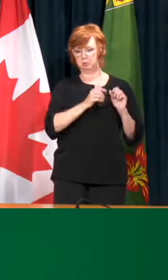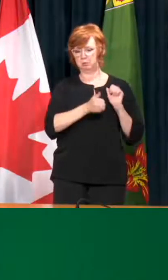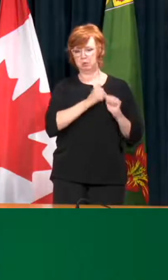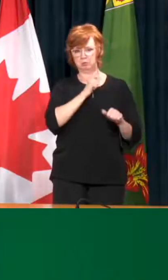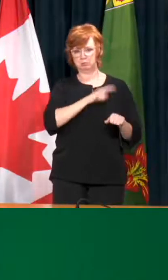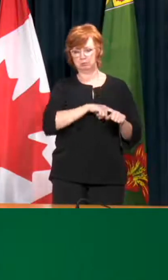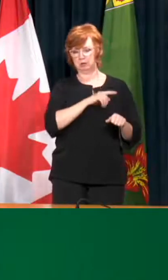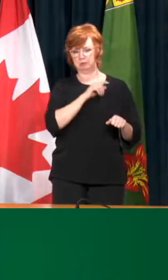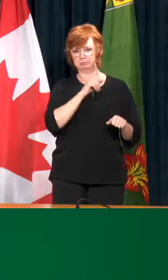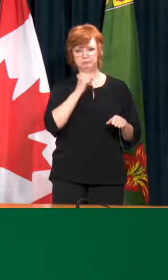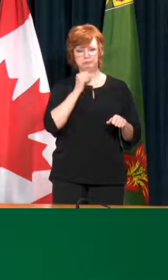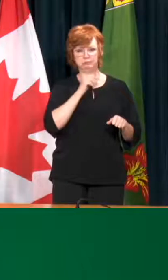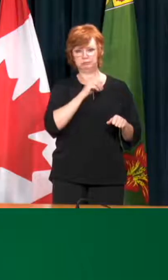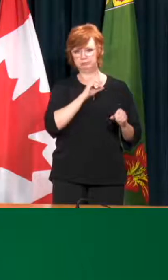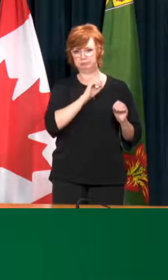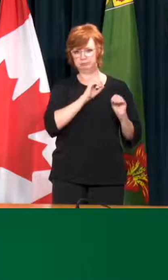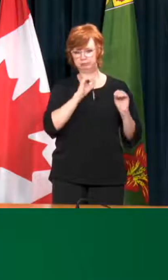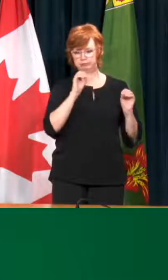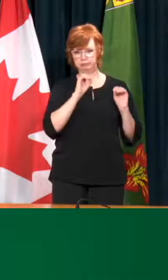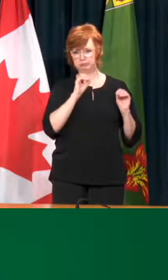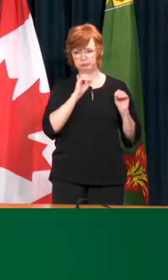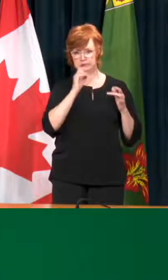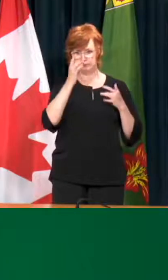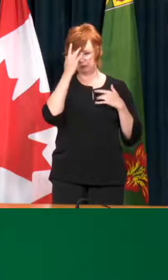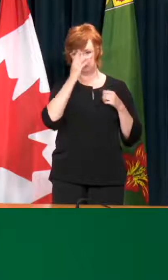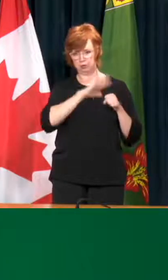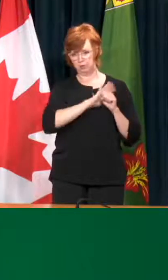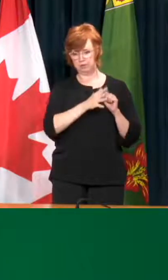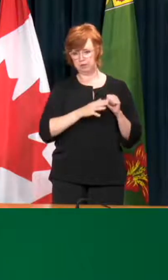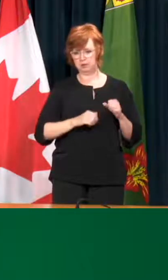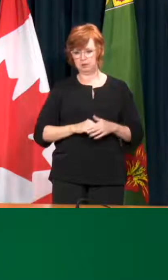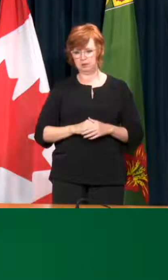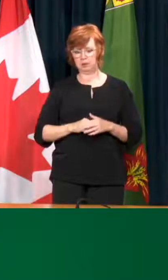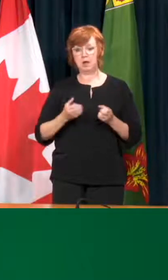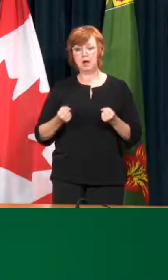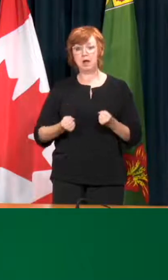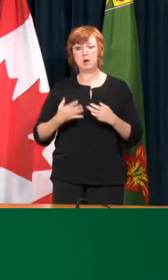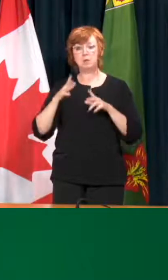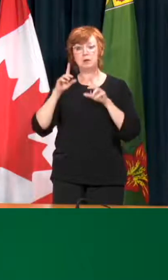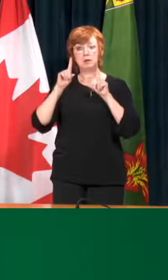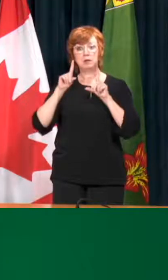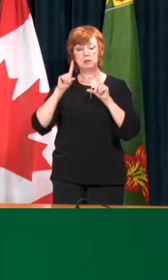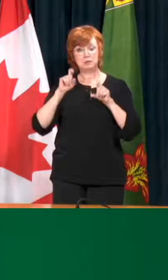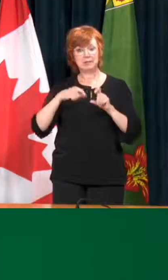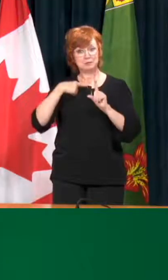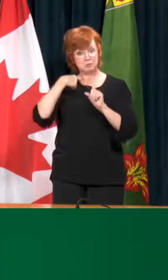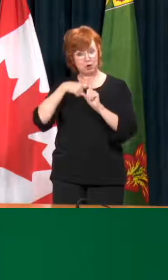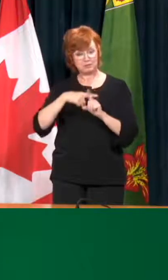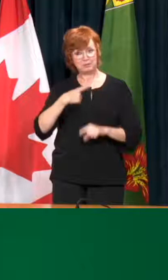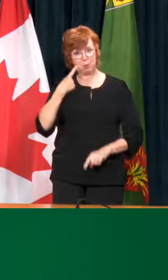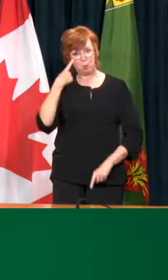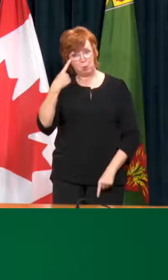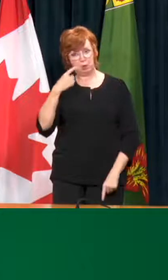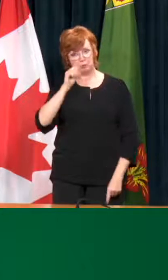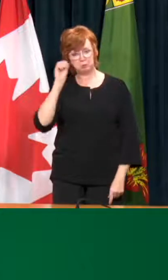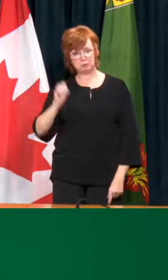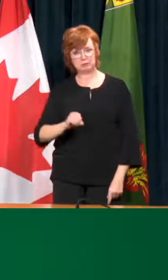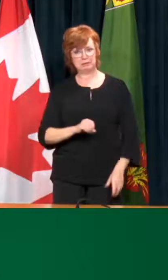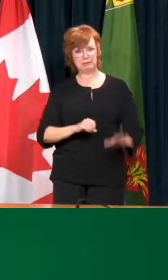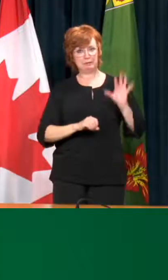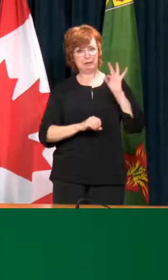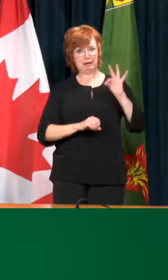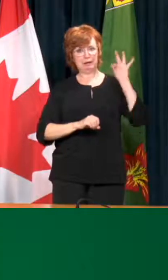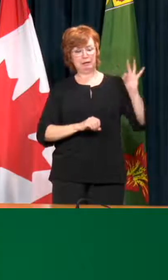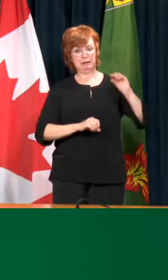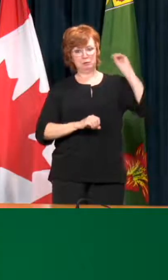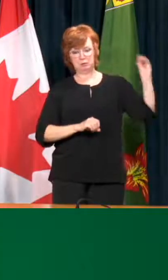test positive rate has been around 1%, which it still is. So, and that's fine as well. 99 times when you have symptoms